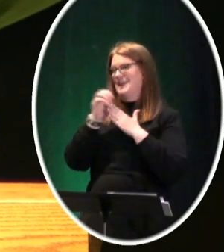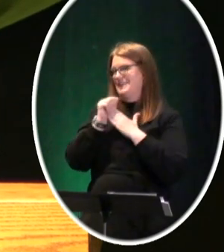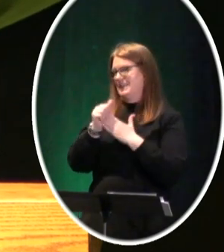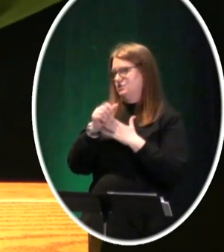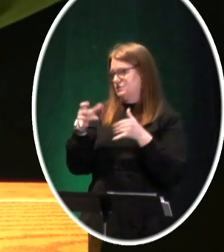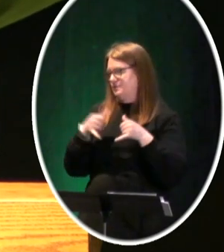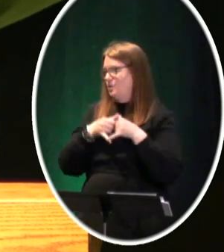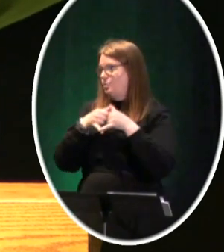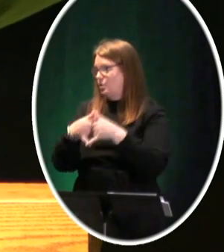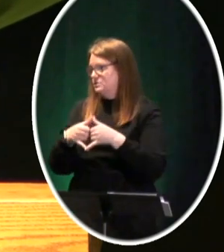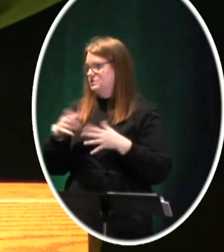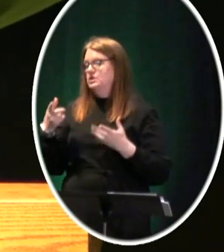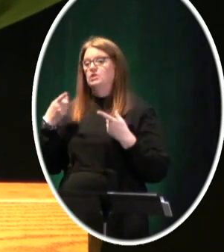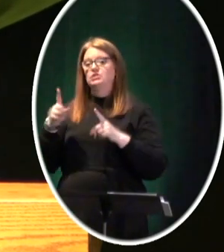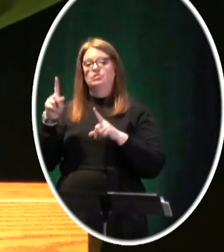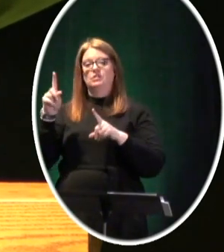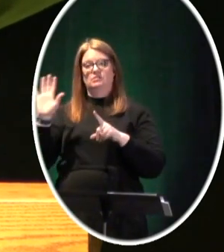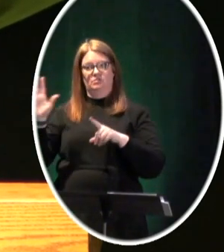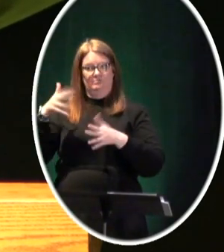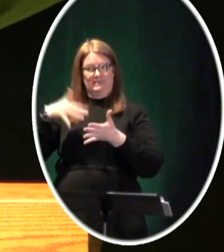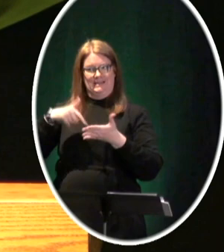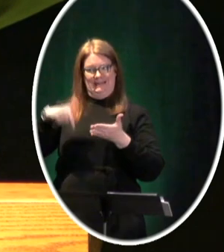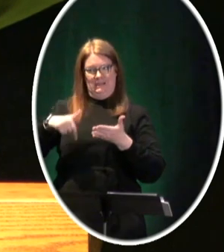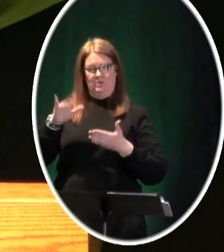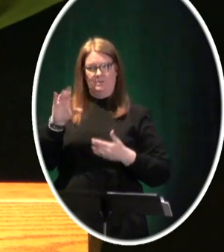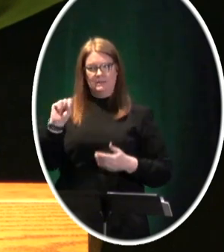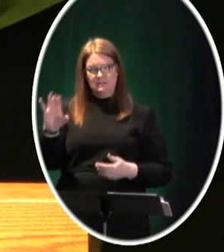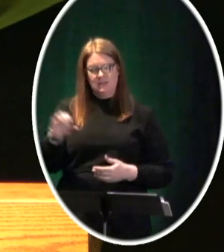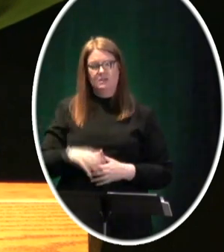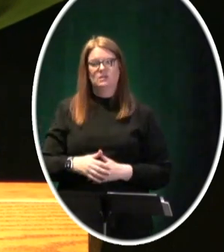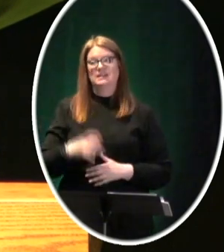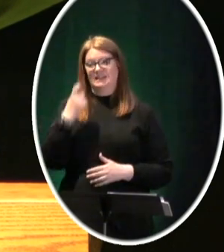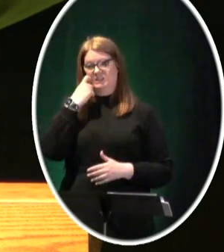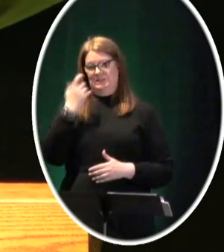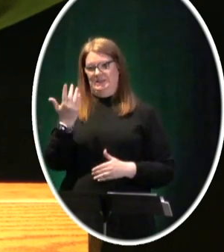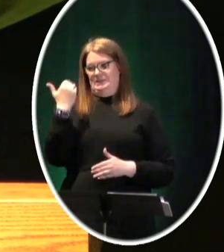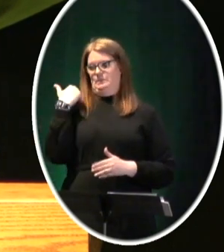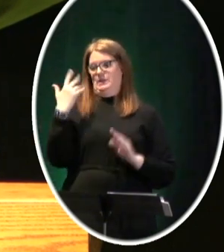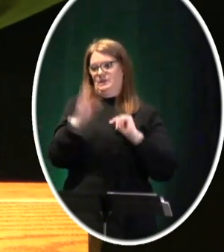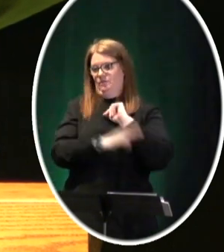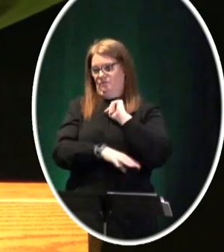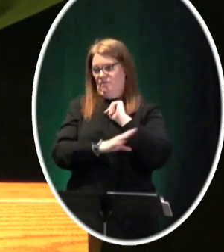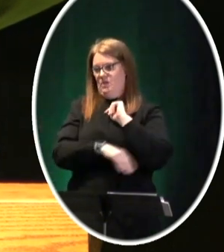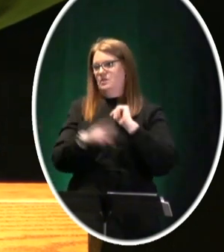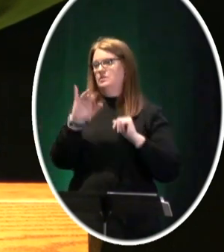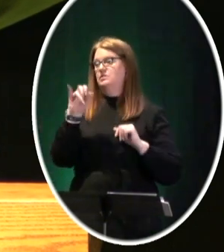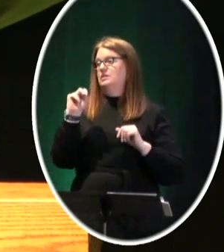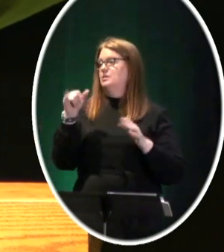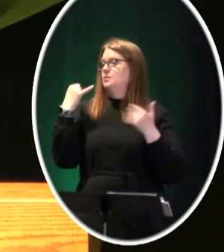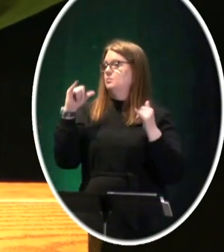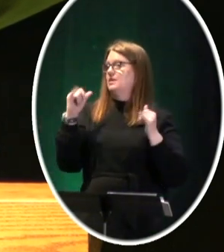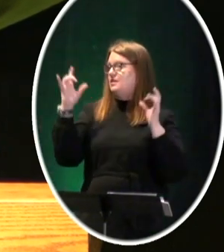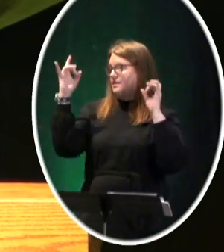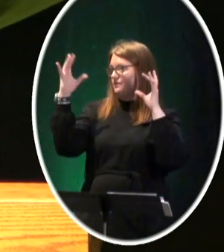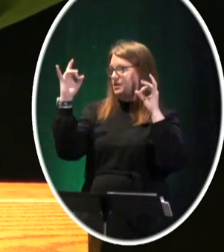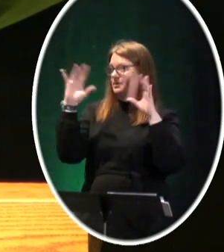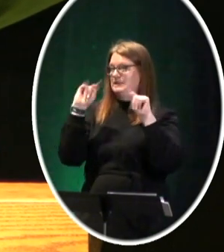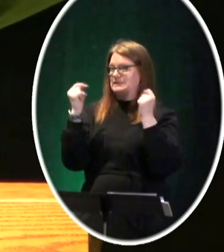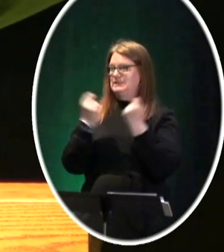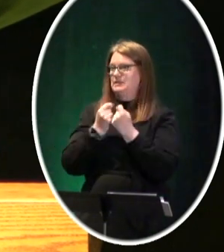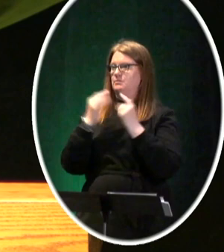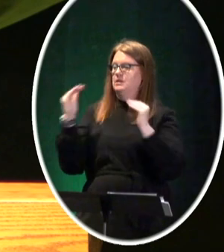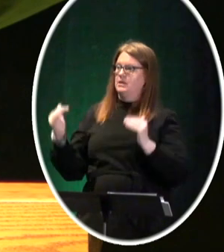awards during her time at BSC. And this past fall, Jenna played on the Mystics volleyball team that advanced to